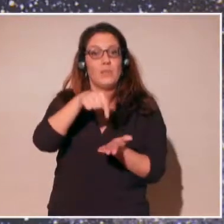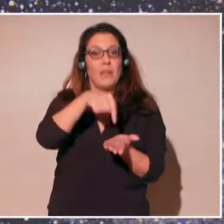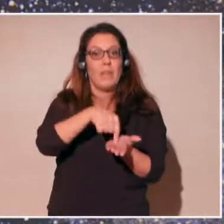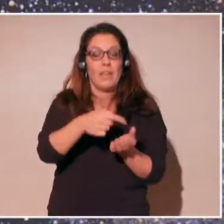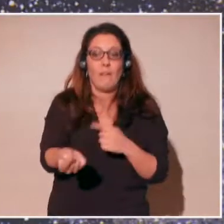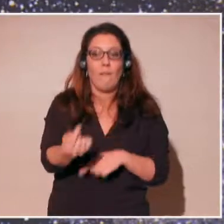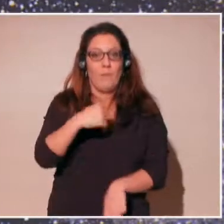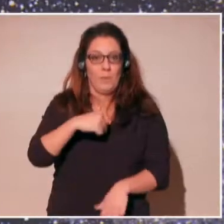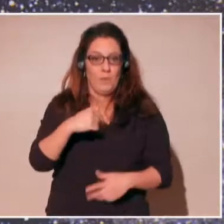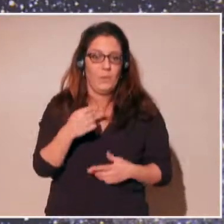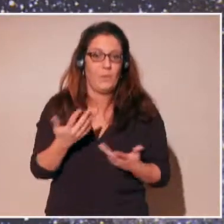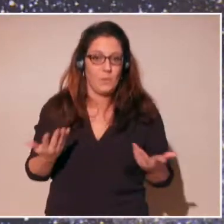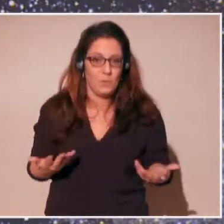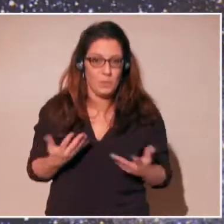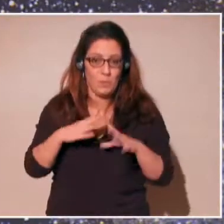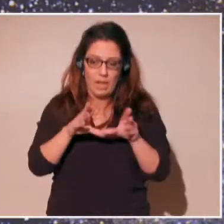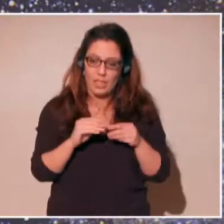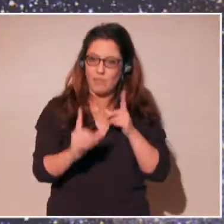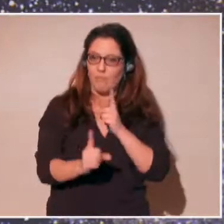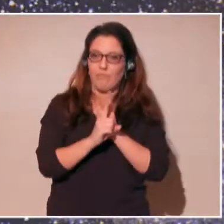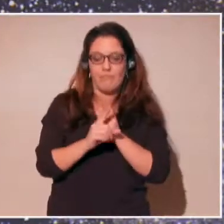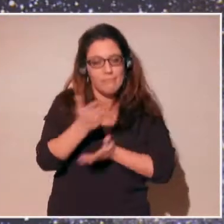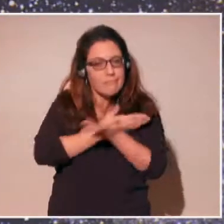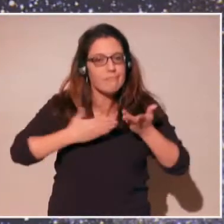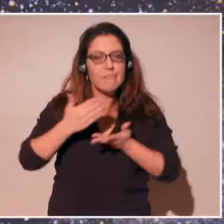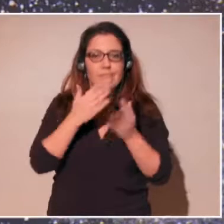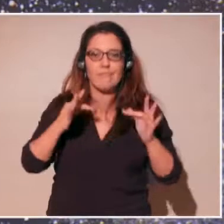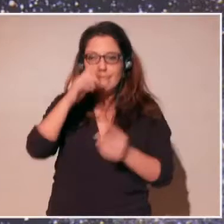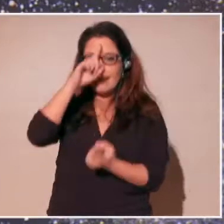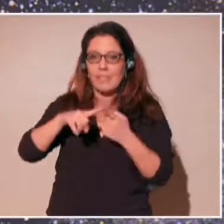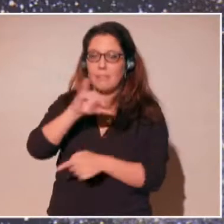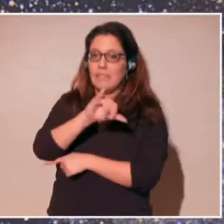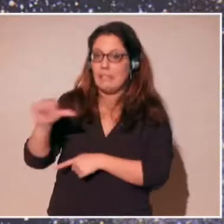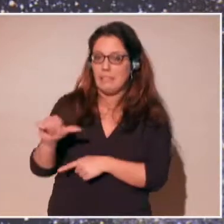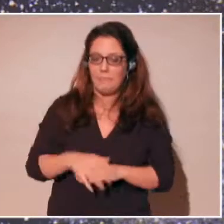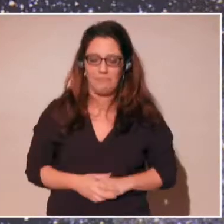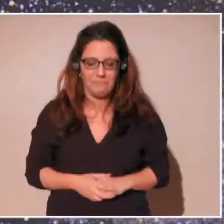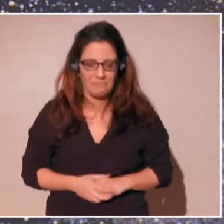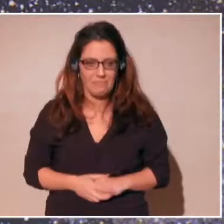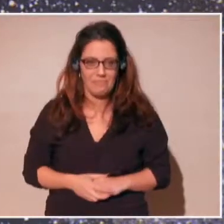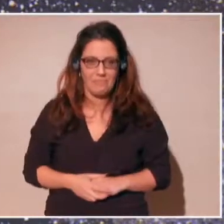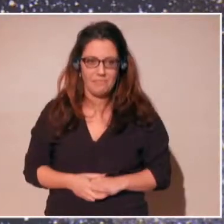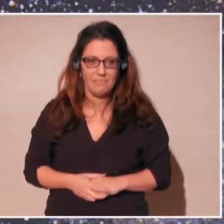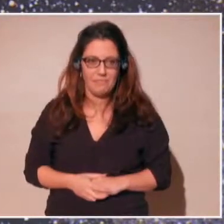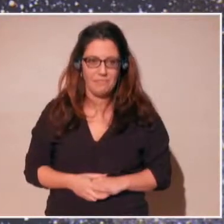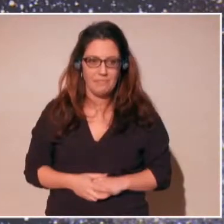Quebec came to us and visited Mounia Majoubi in order to talk about